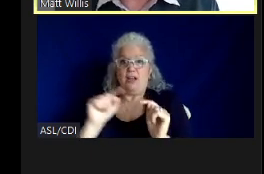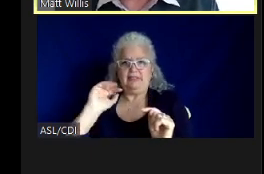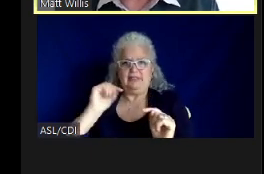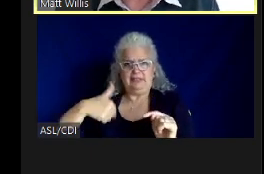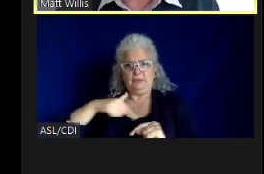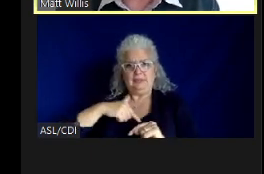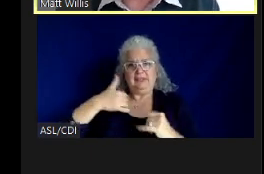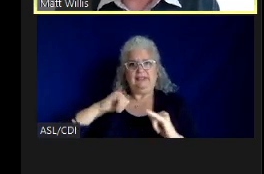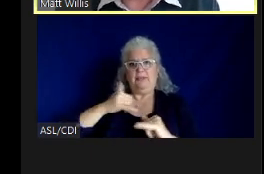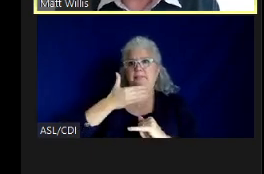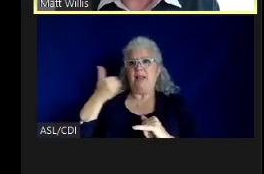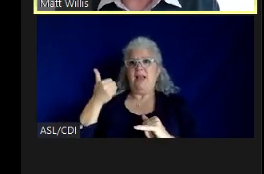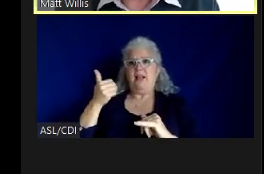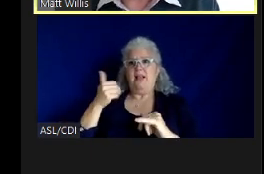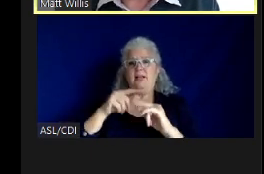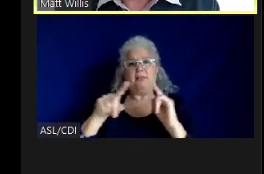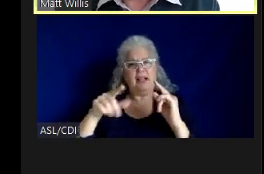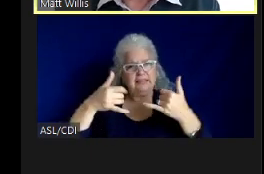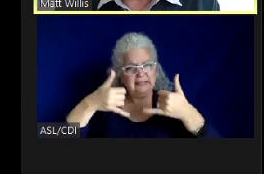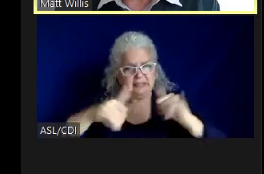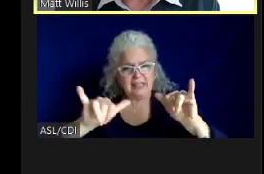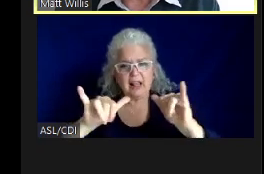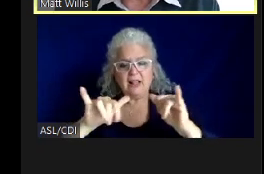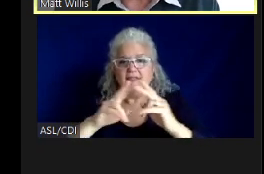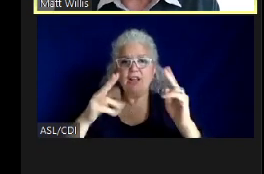hospitalizations. Next, please.